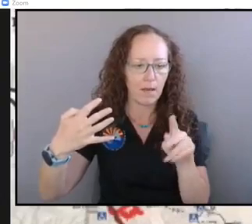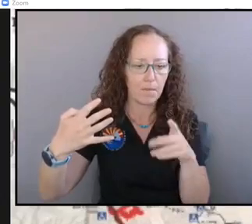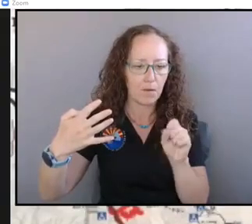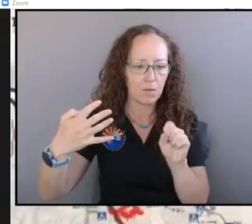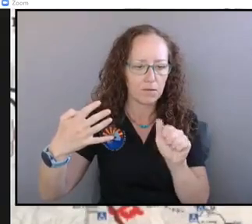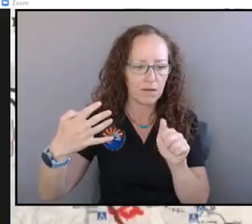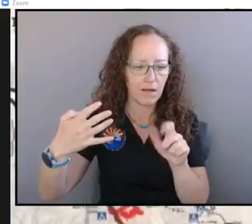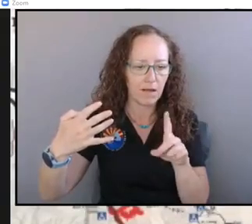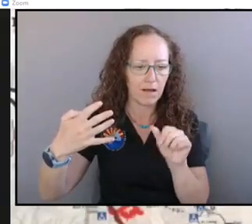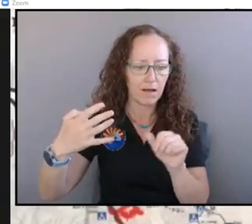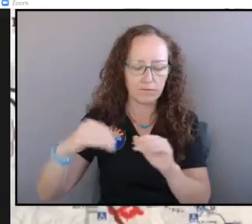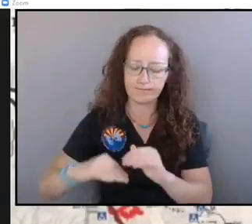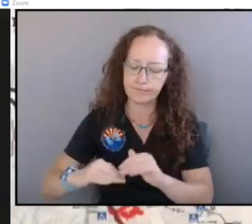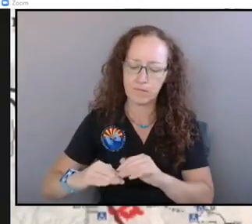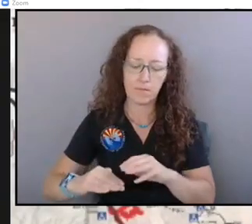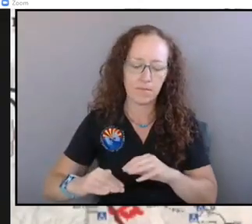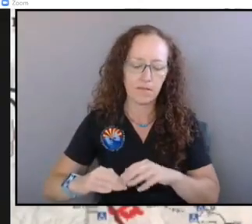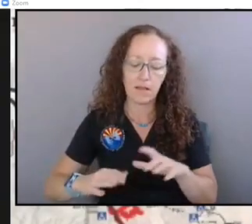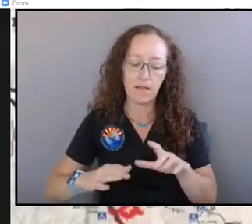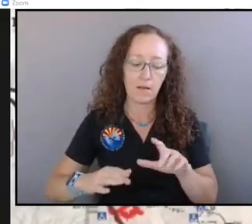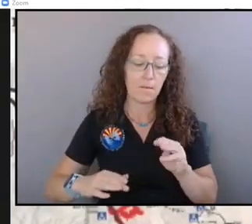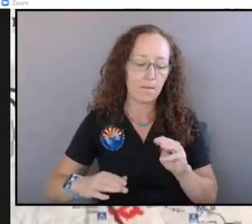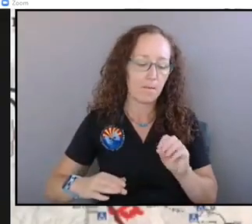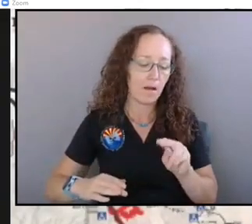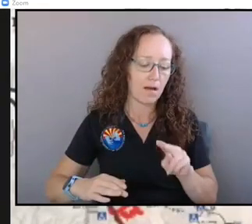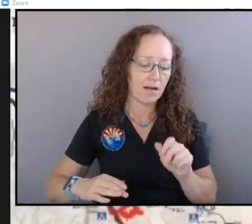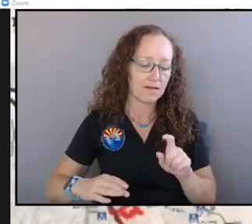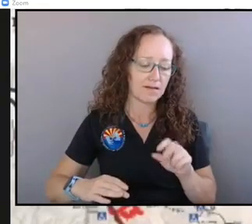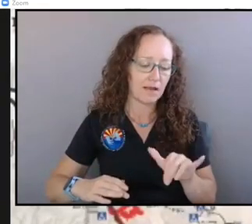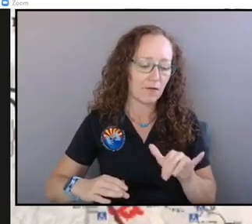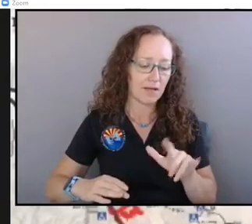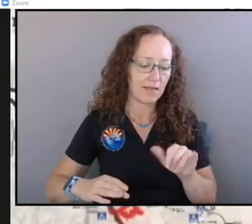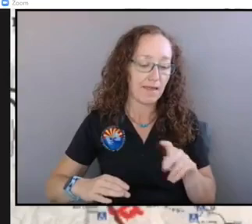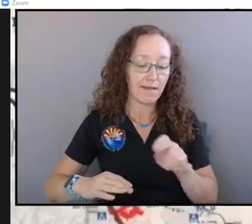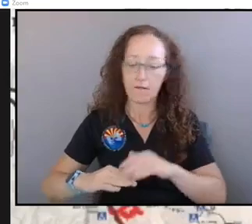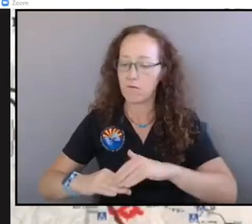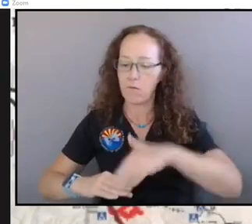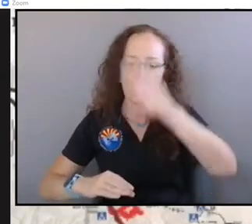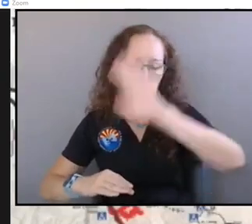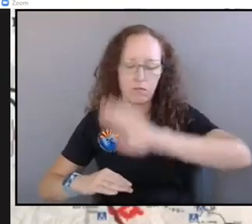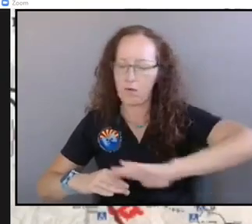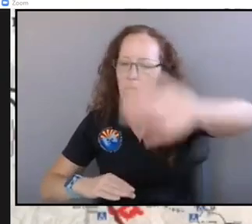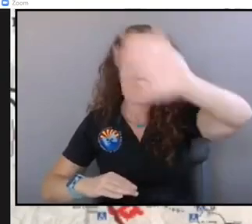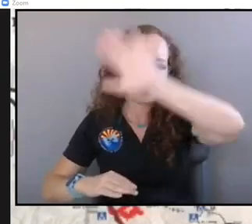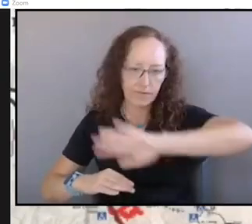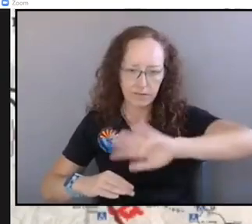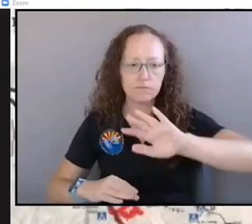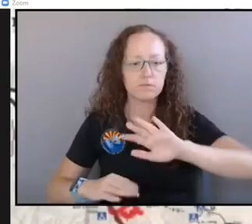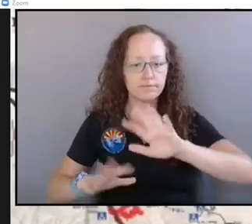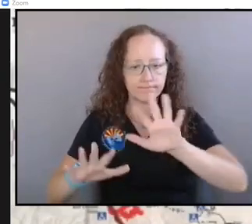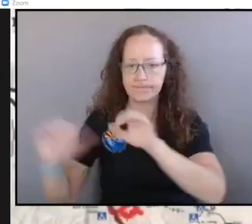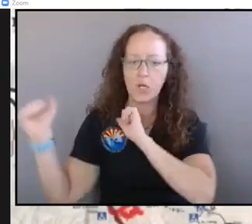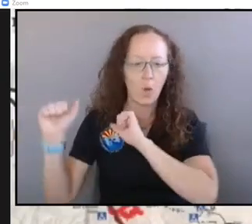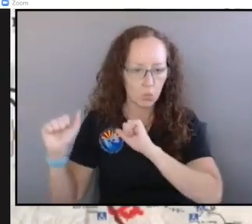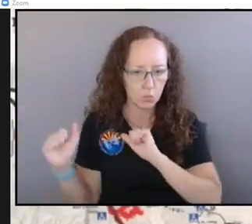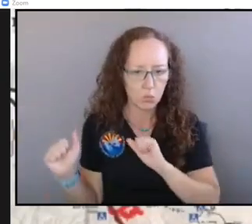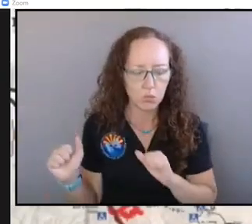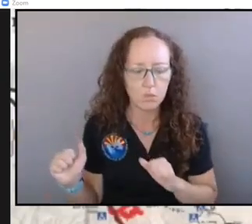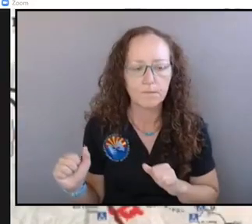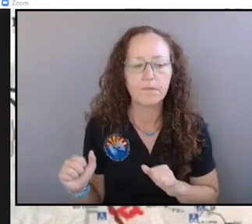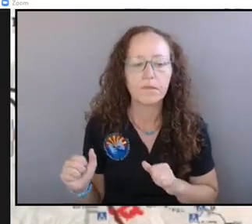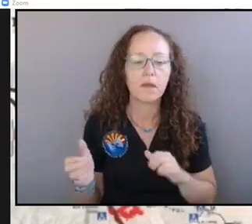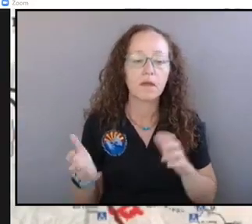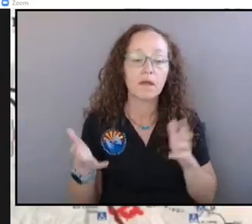Monastery Lake North. And so with that, you know, we still have Bull Canyon, Cow